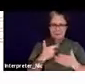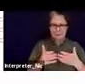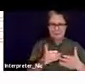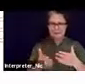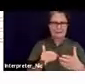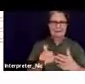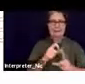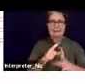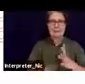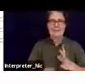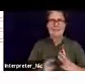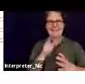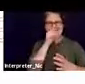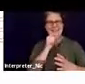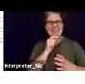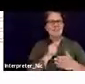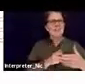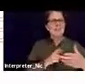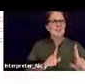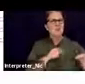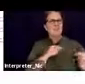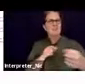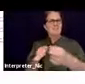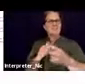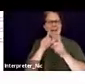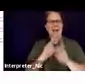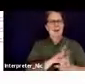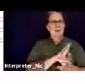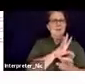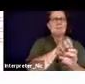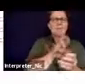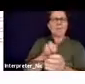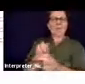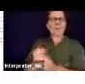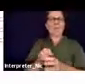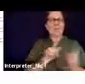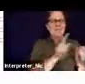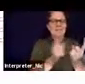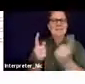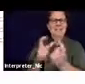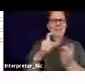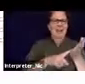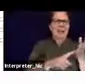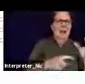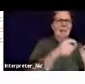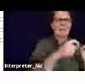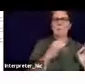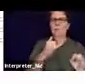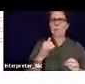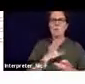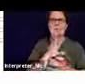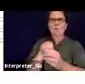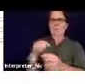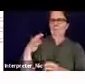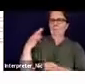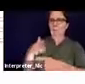involved with clubs and societies, to take positions of responsibility, and get involved in voluntary work. That's not to say